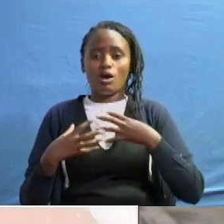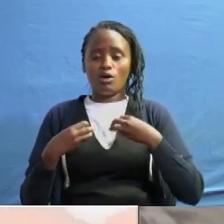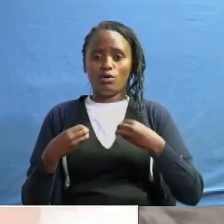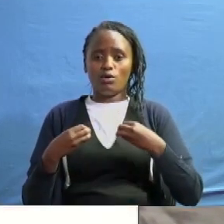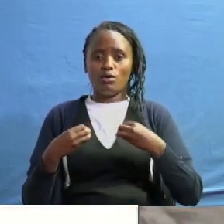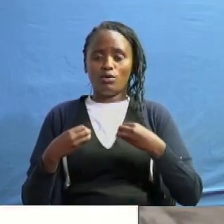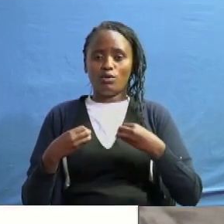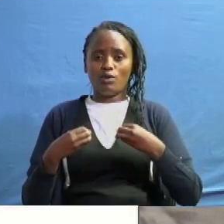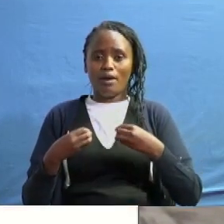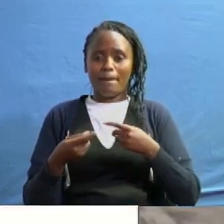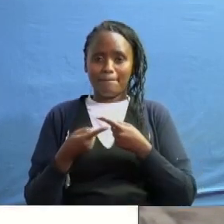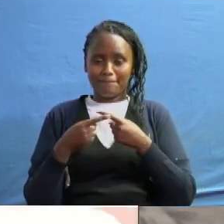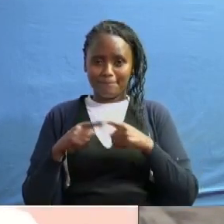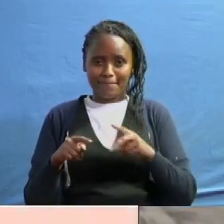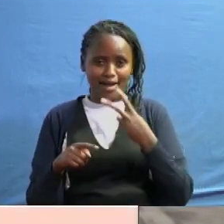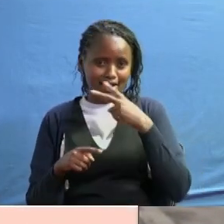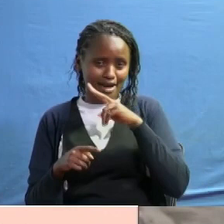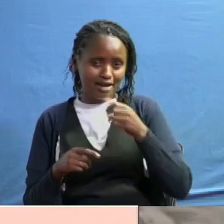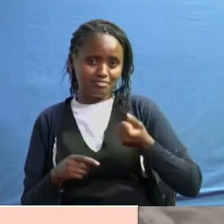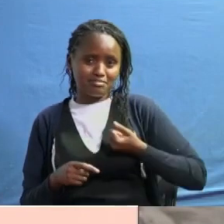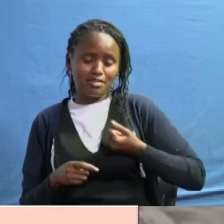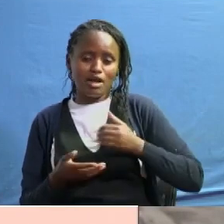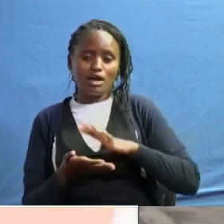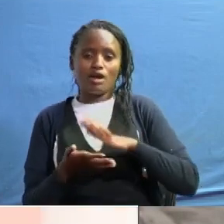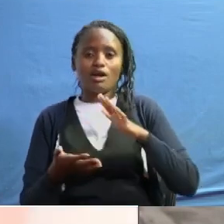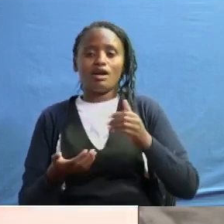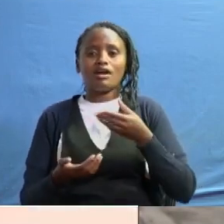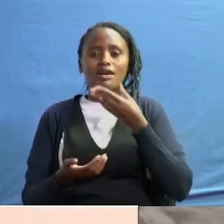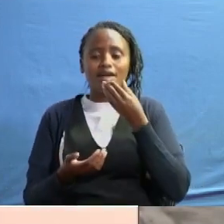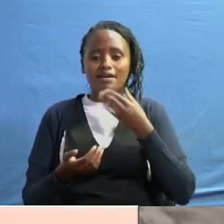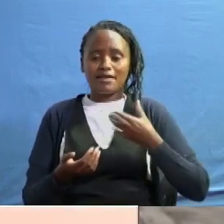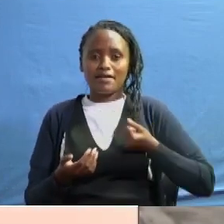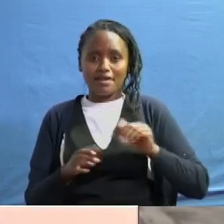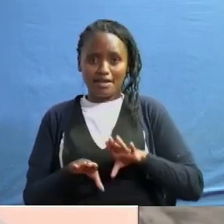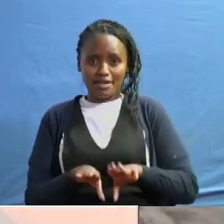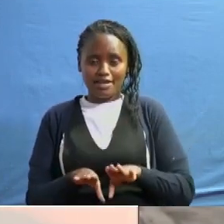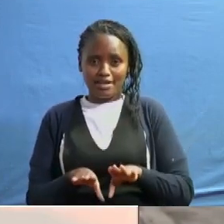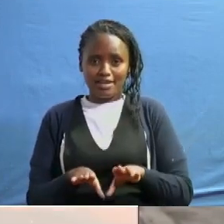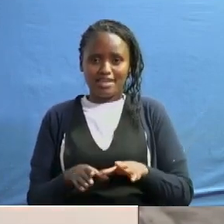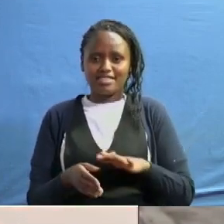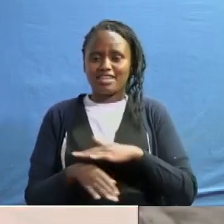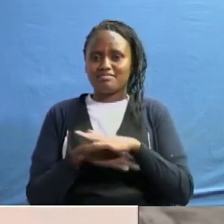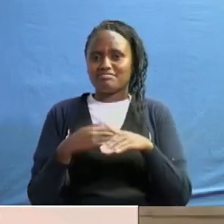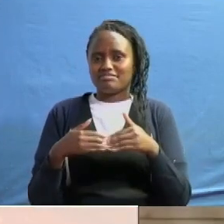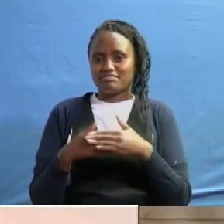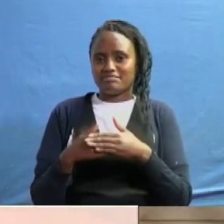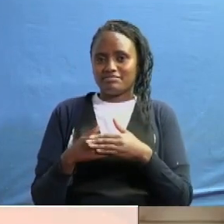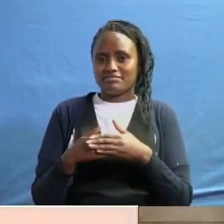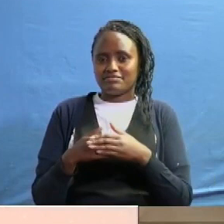nervous. But then when I saw my mom and my big sister, I felt like the nervous was over. I had